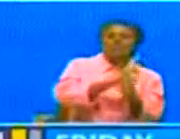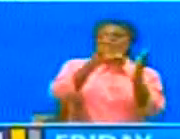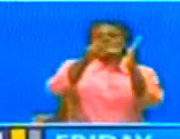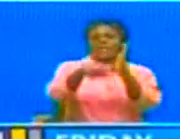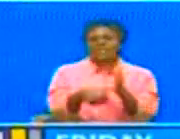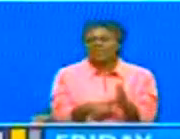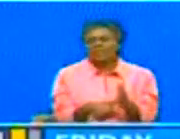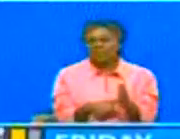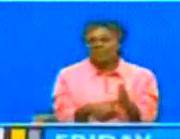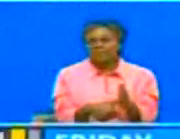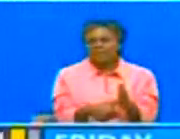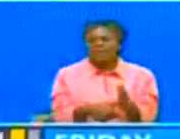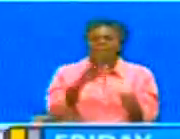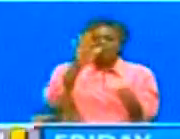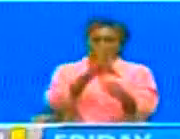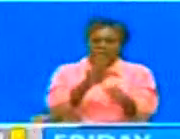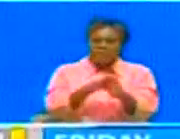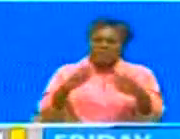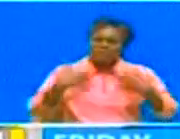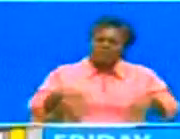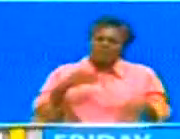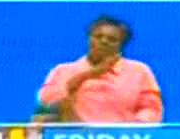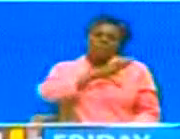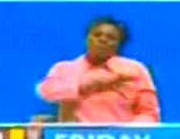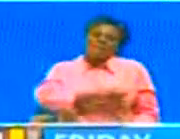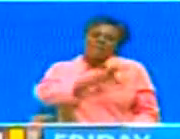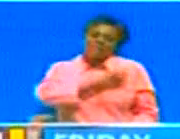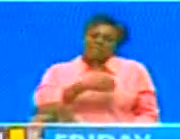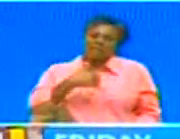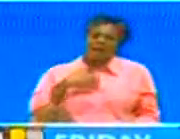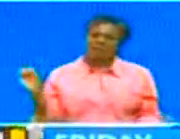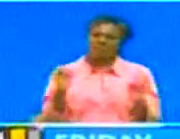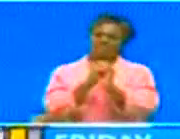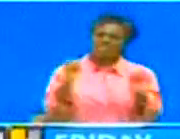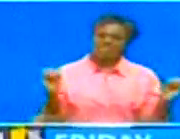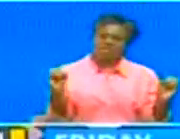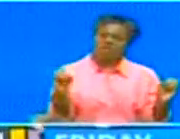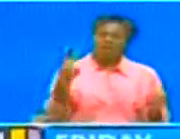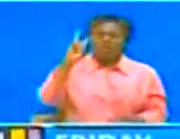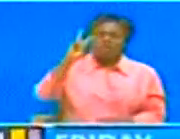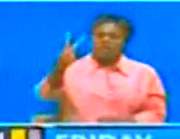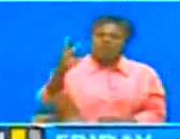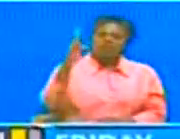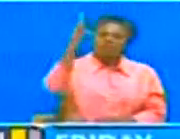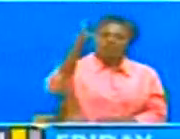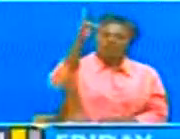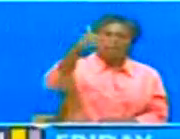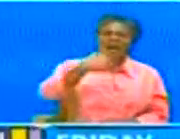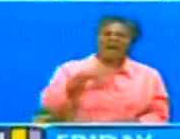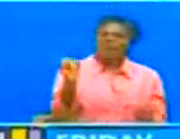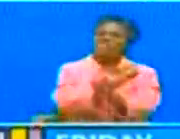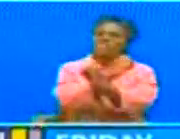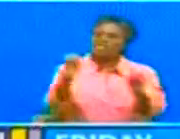wealth. Many people don't have patience. They don't have long-term view of their direction, where they are